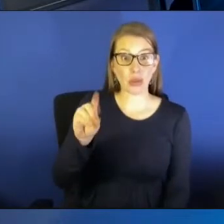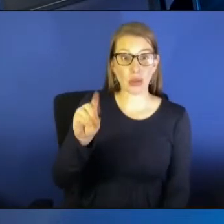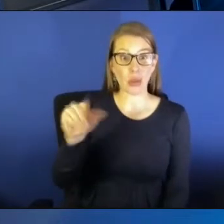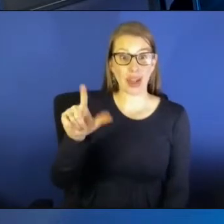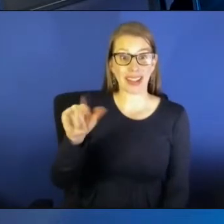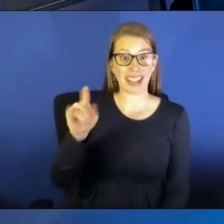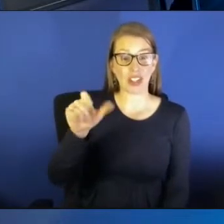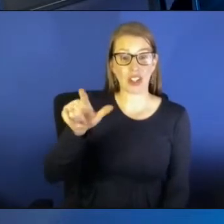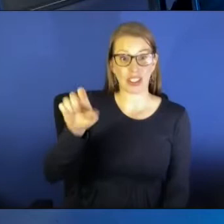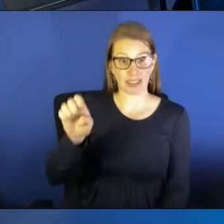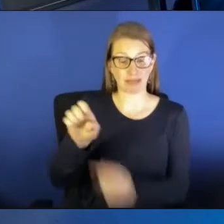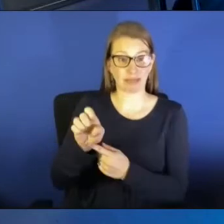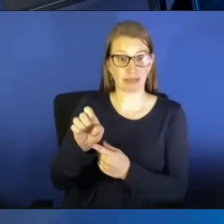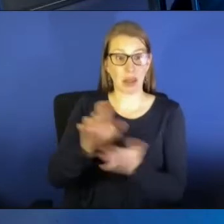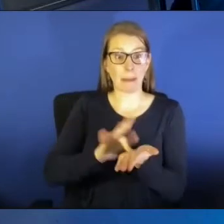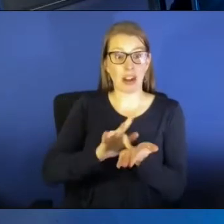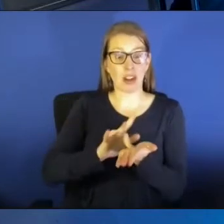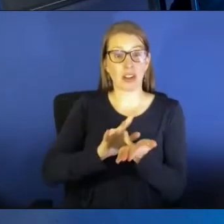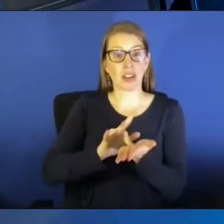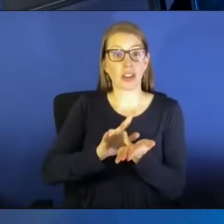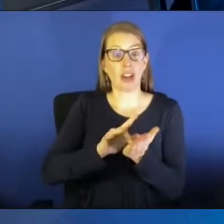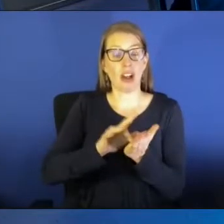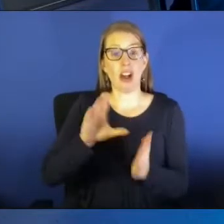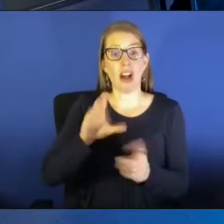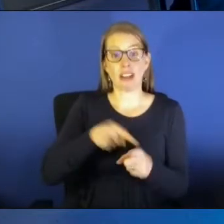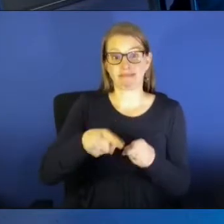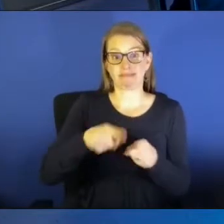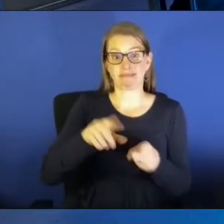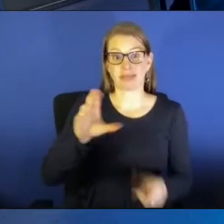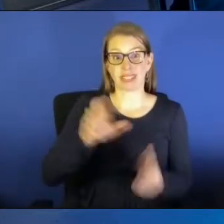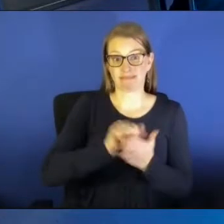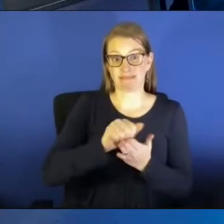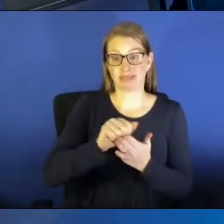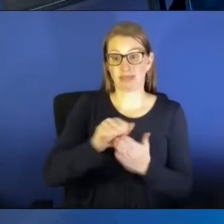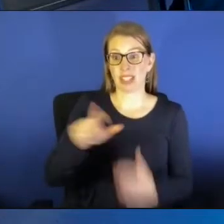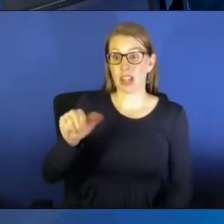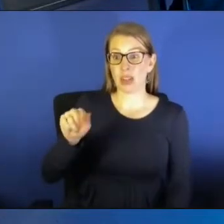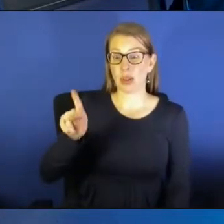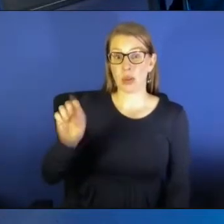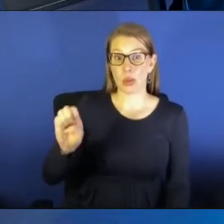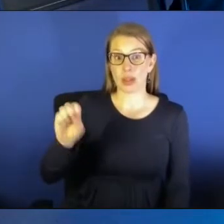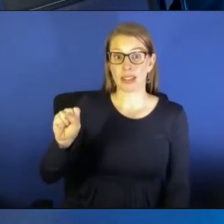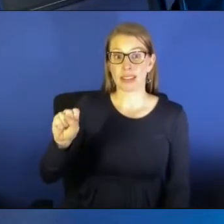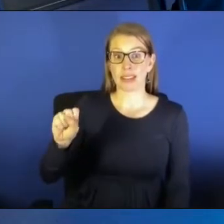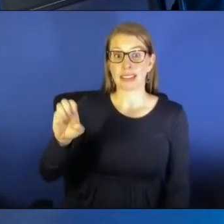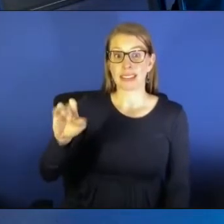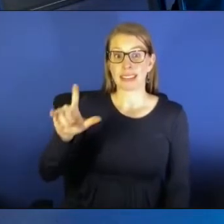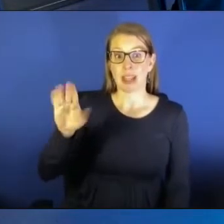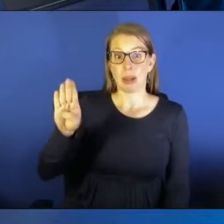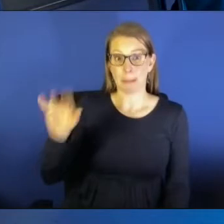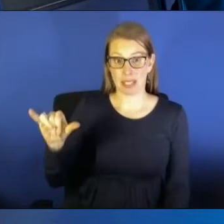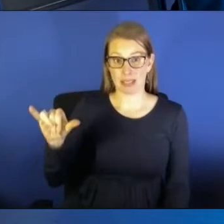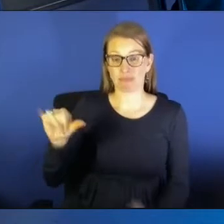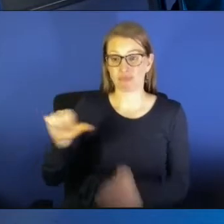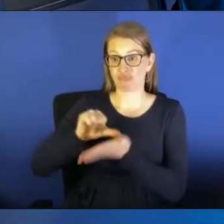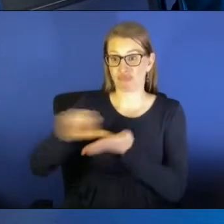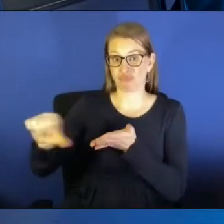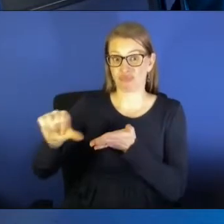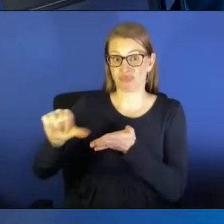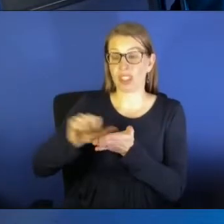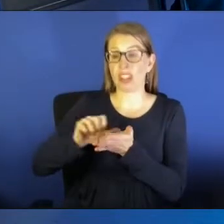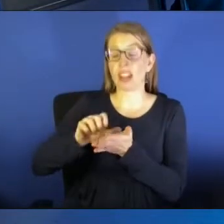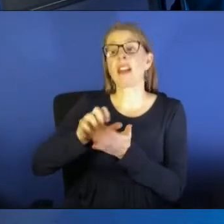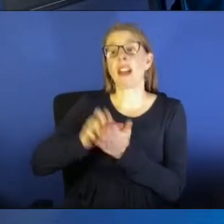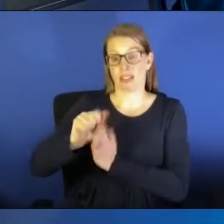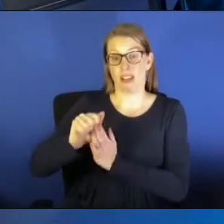at the University of Kansas Medical Center, and Dr. Luke Selby, surgical oncologist and assistant professor of surgery at the